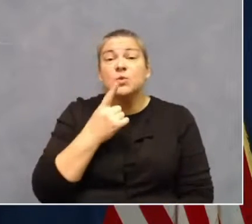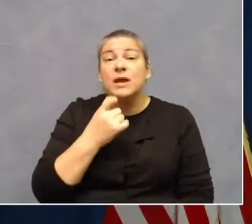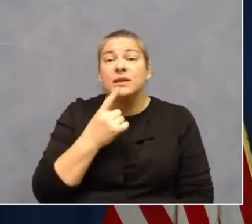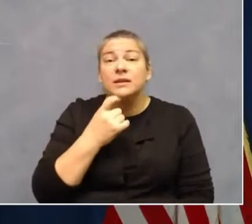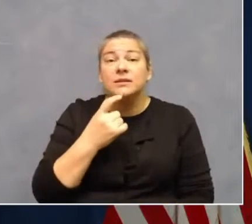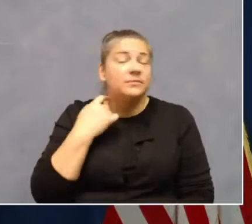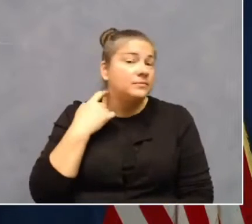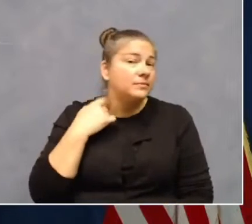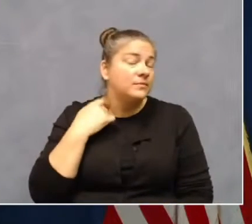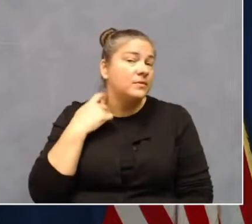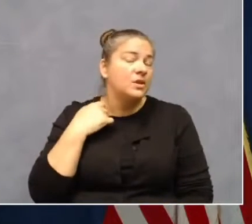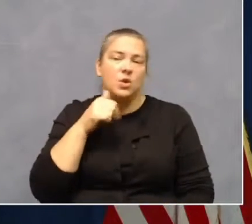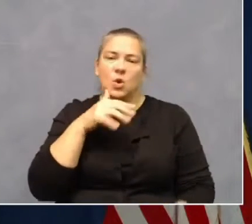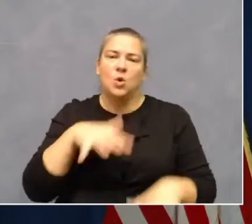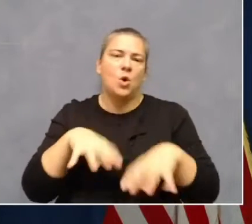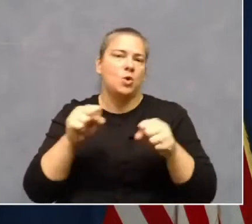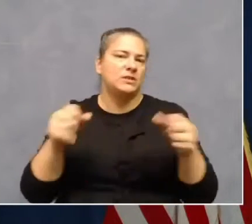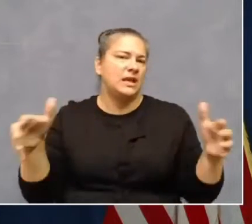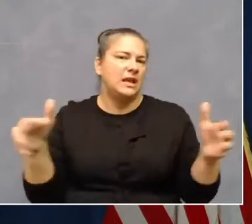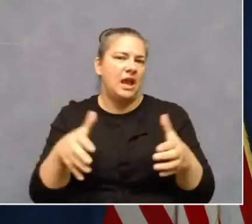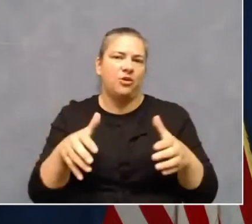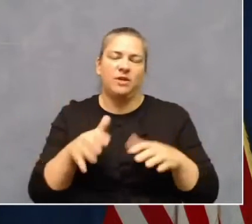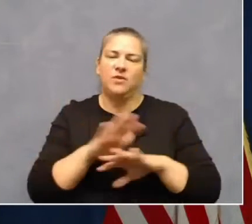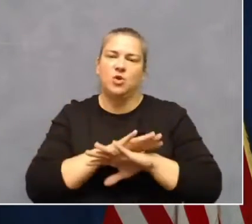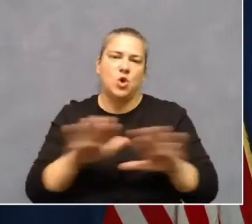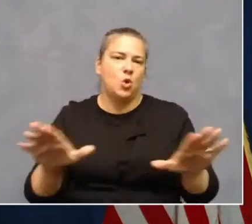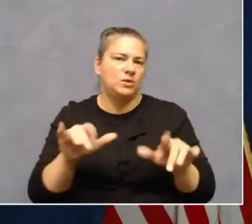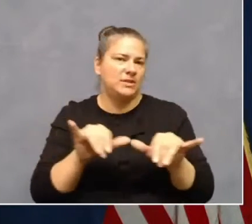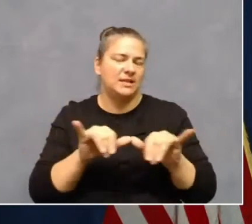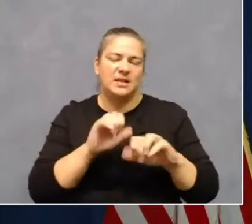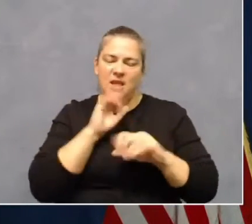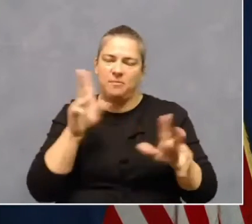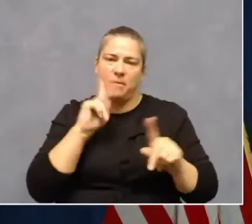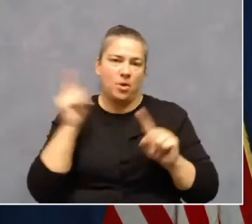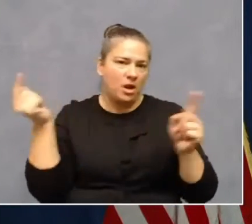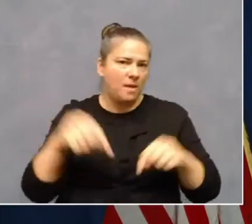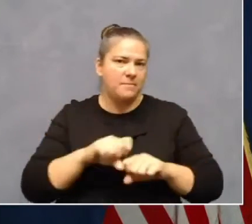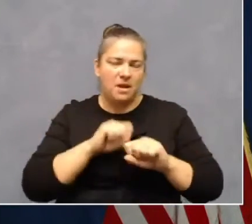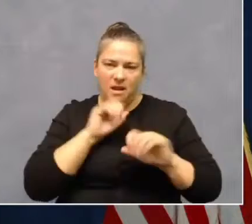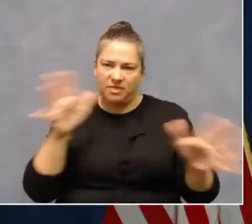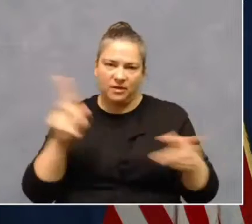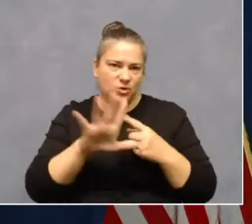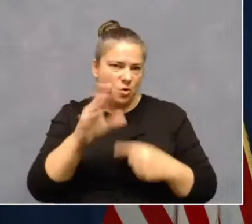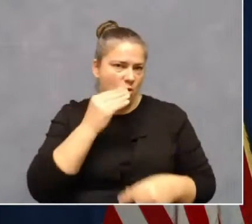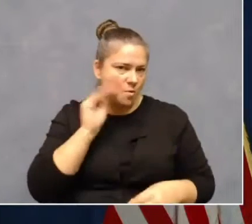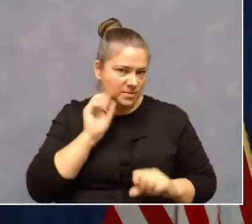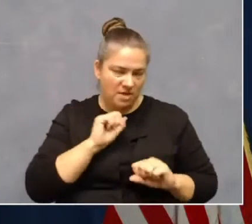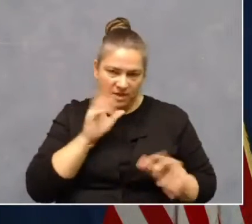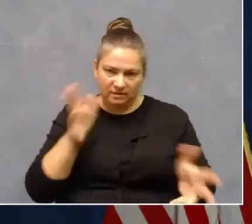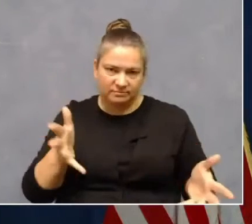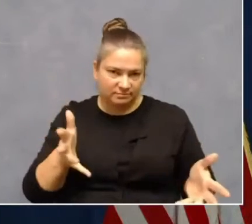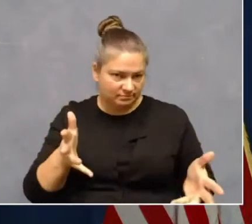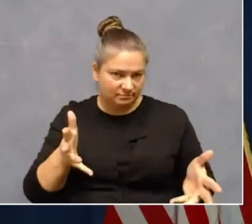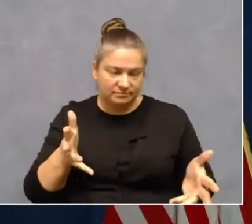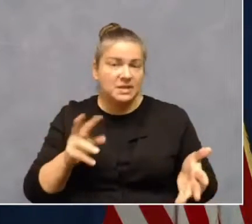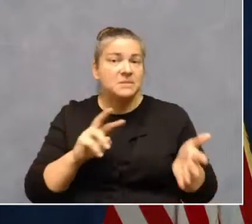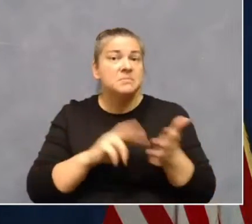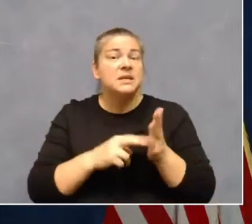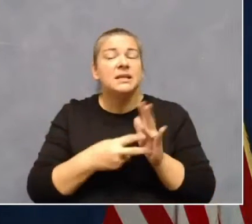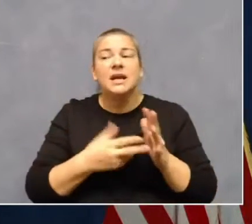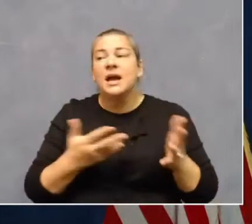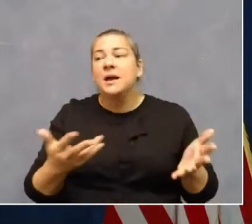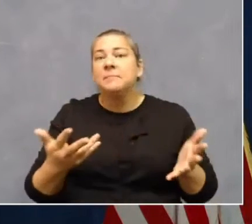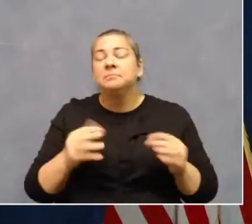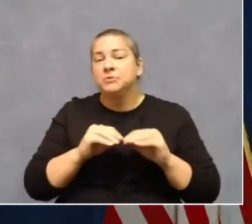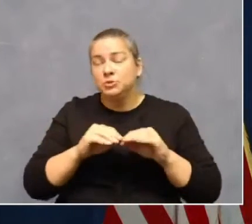host any gatherings of any size. Don't have people over to your house. This means that it's spreading, and we